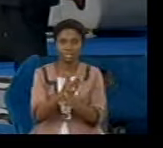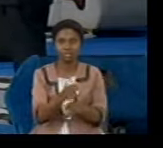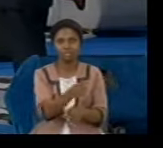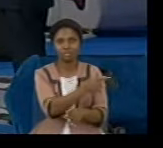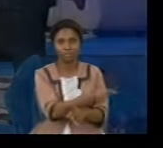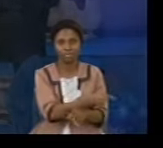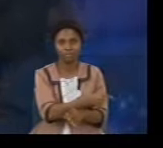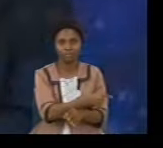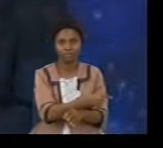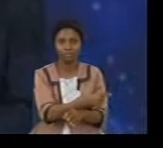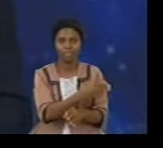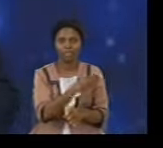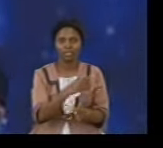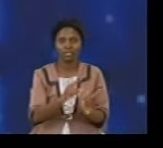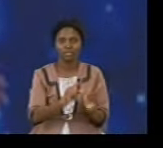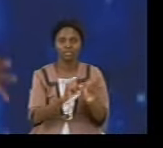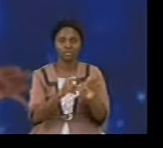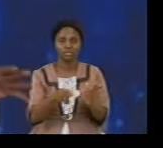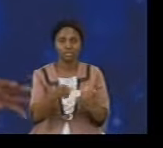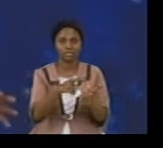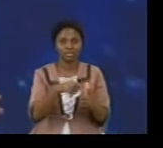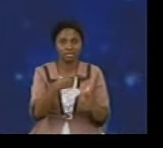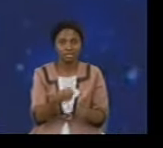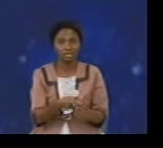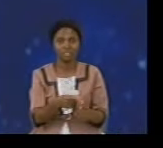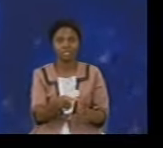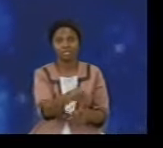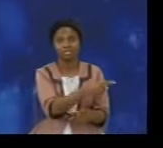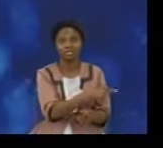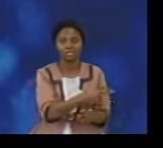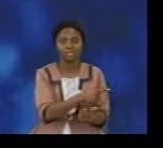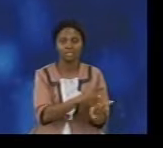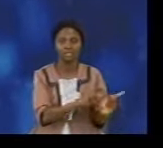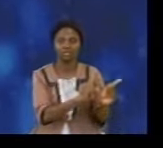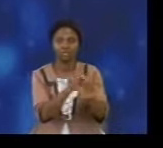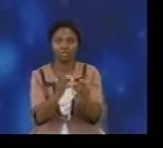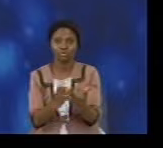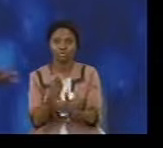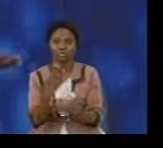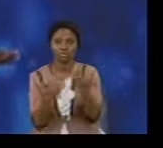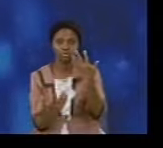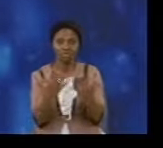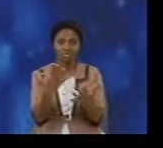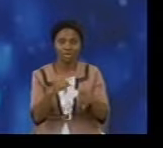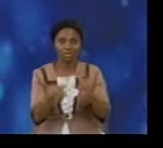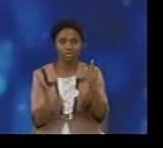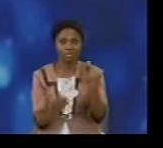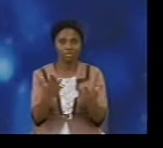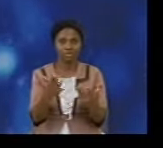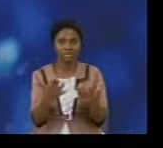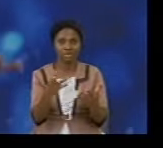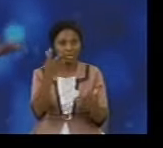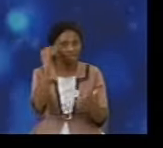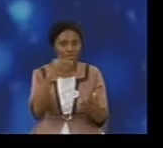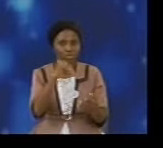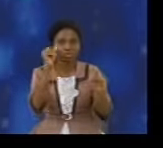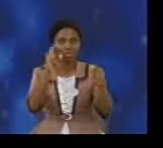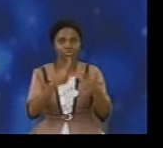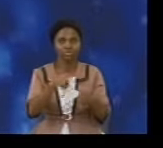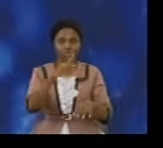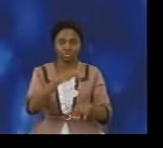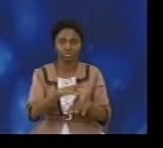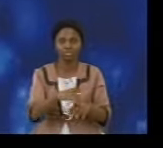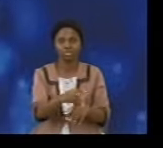They went through the fire, but the fire was not able to touch them or to do